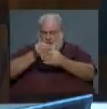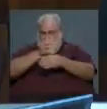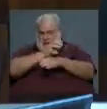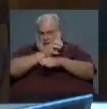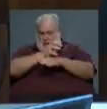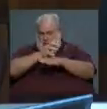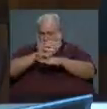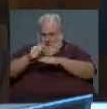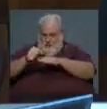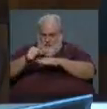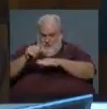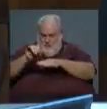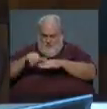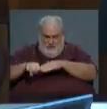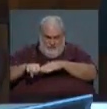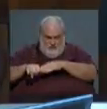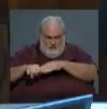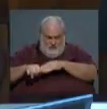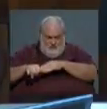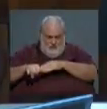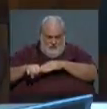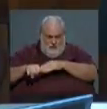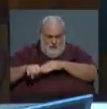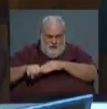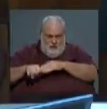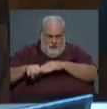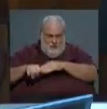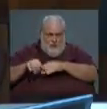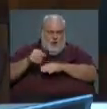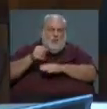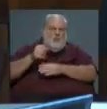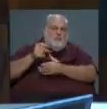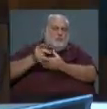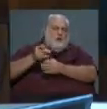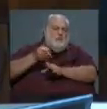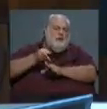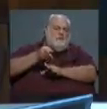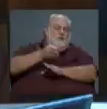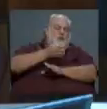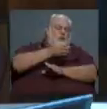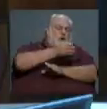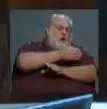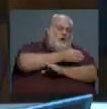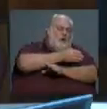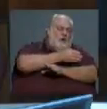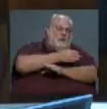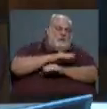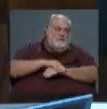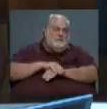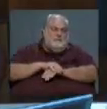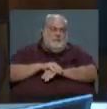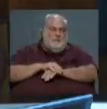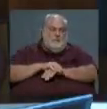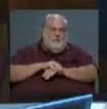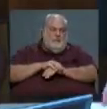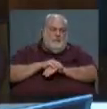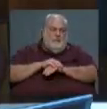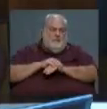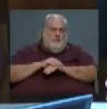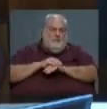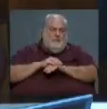is ending, or do we approve usually before? And I do see in the ordinance that it